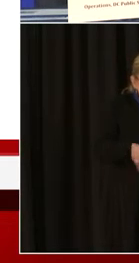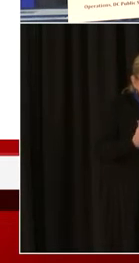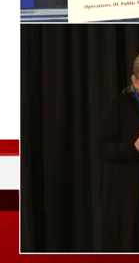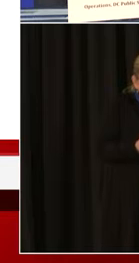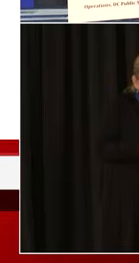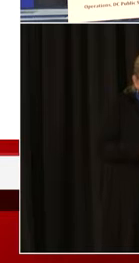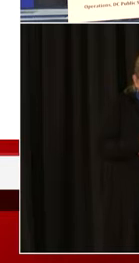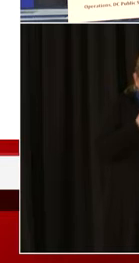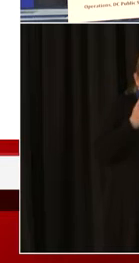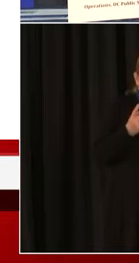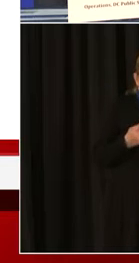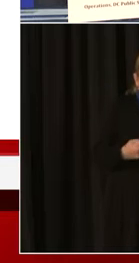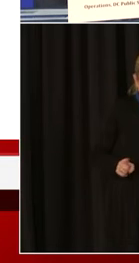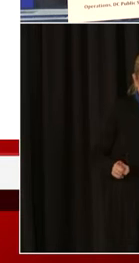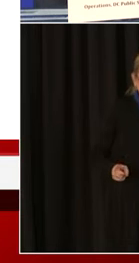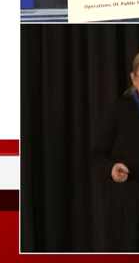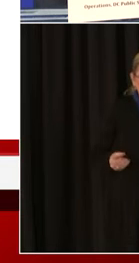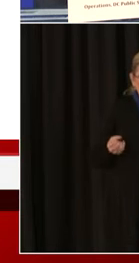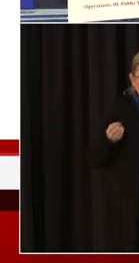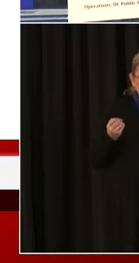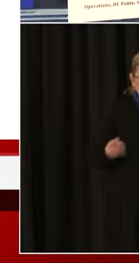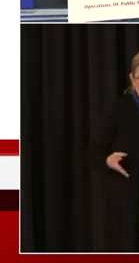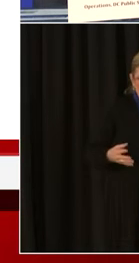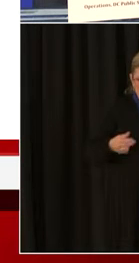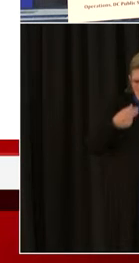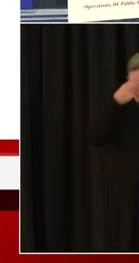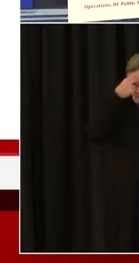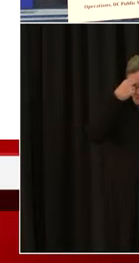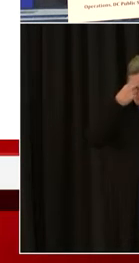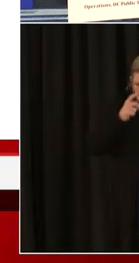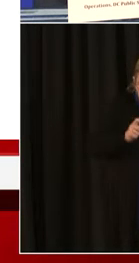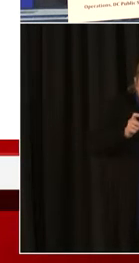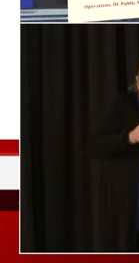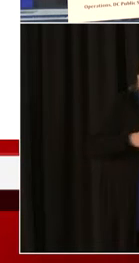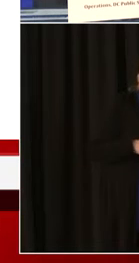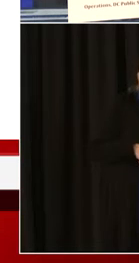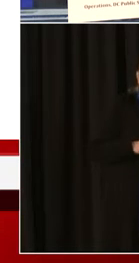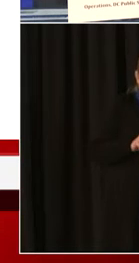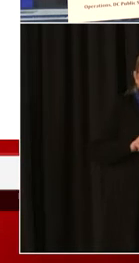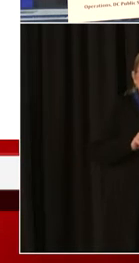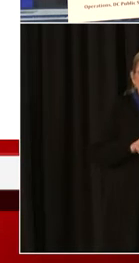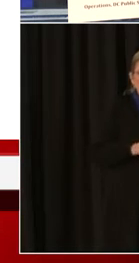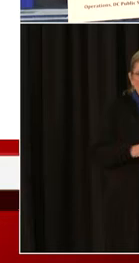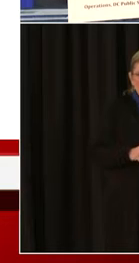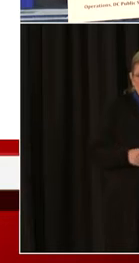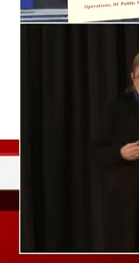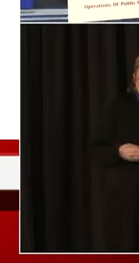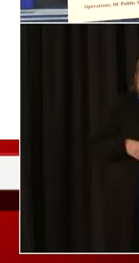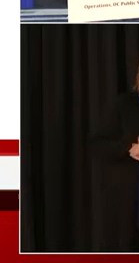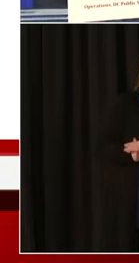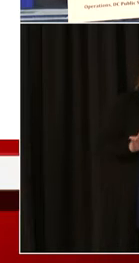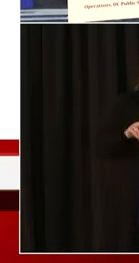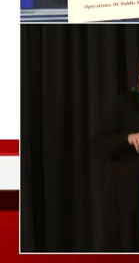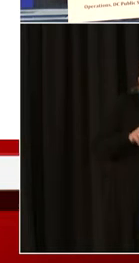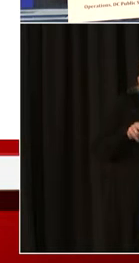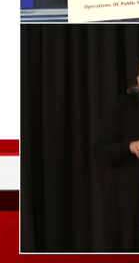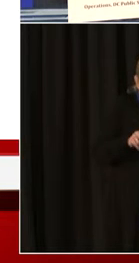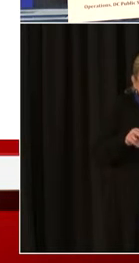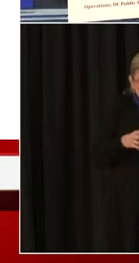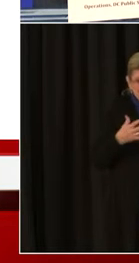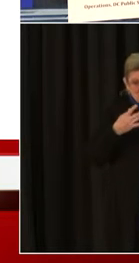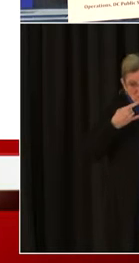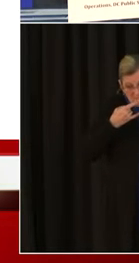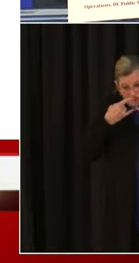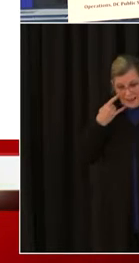different. There's going to be a number of screening steps that students and staff have to go through to get into the building. This includes getting a